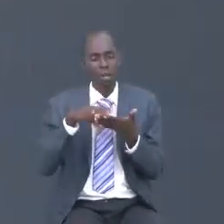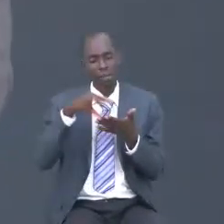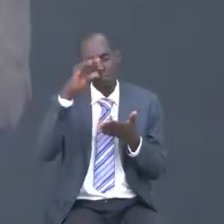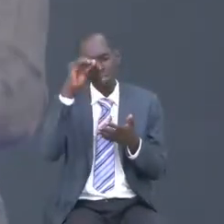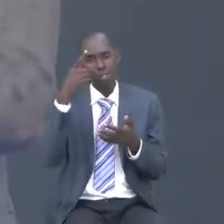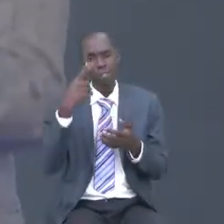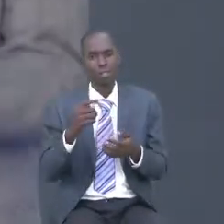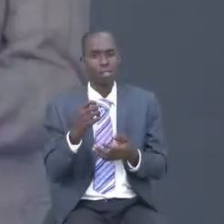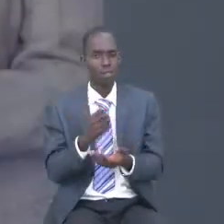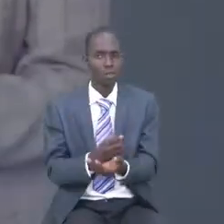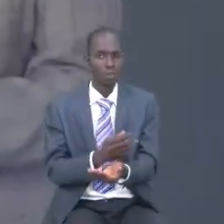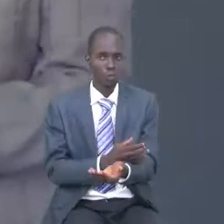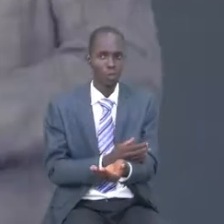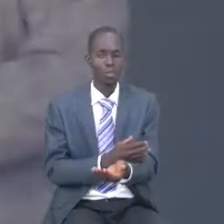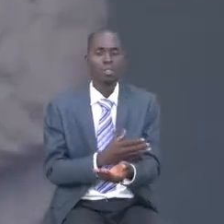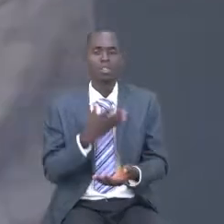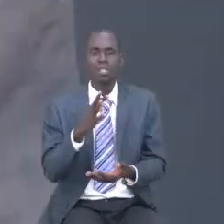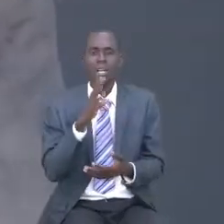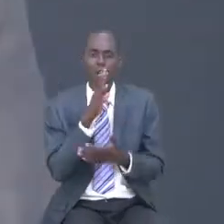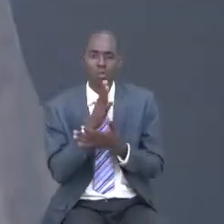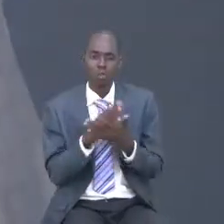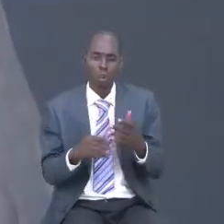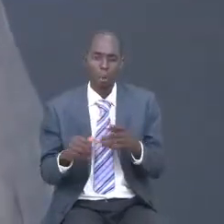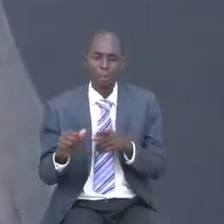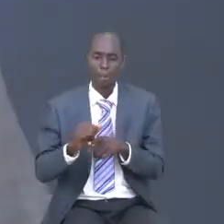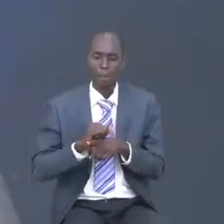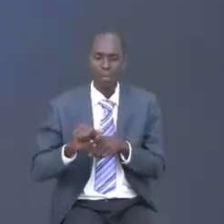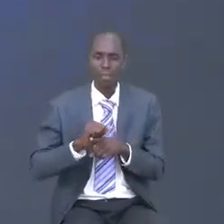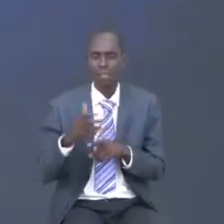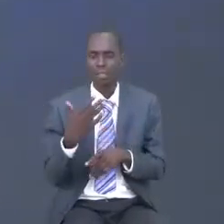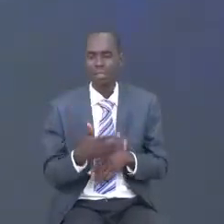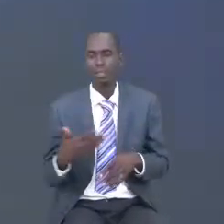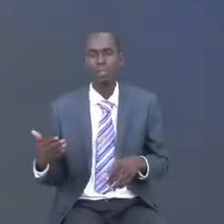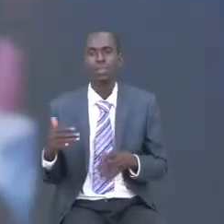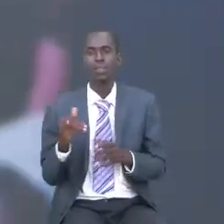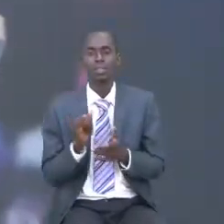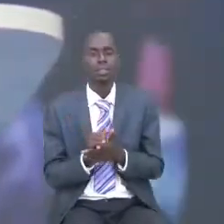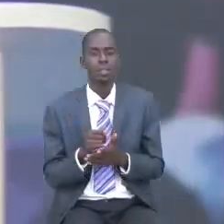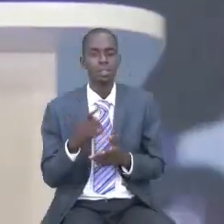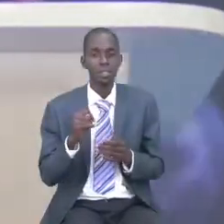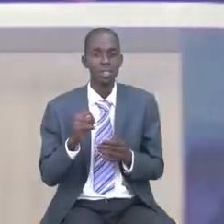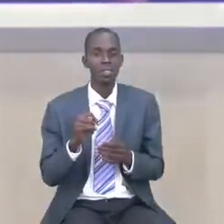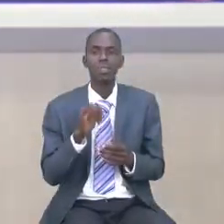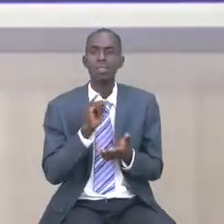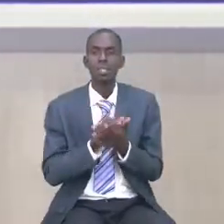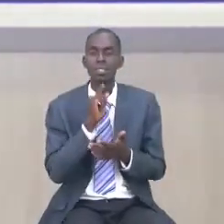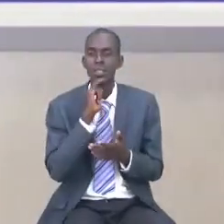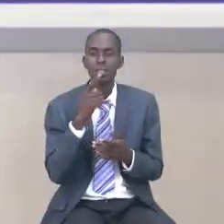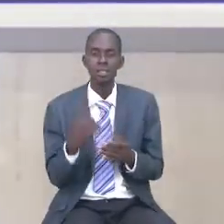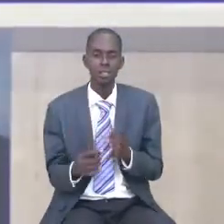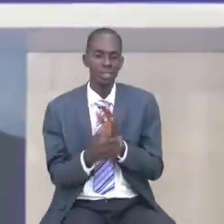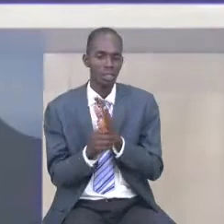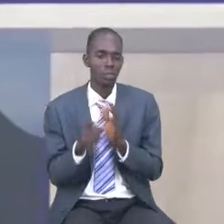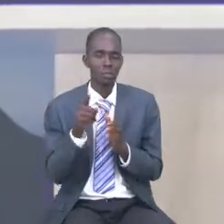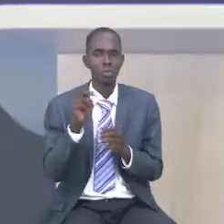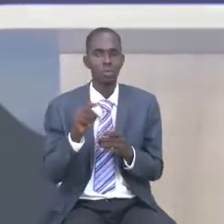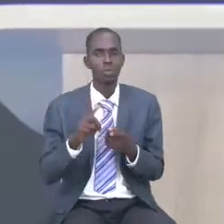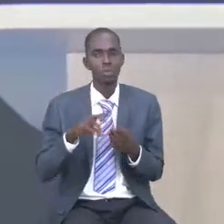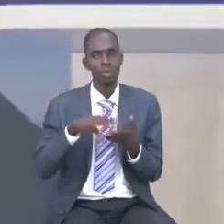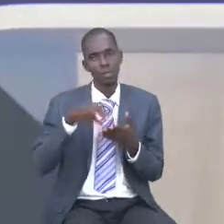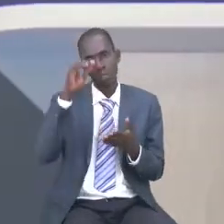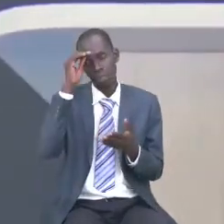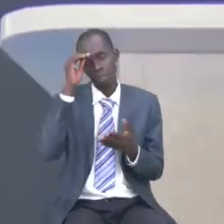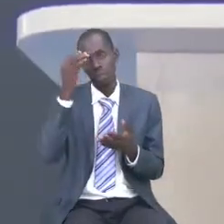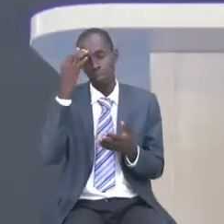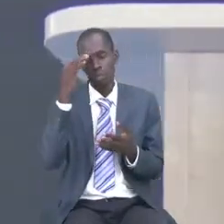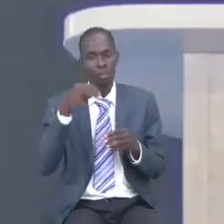there are some practical things, the skills we need to learn. You know, it's the day of the